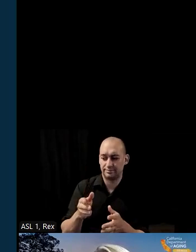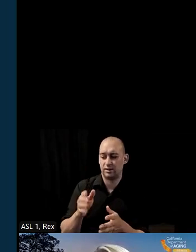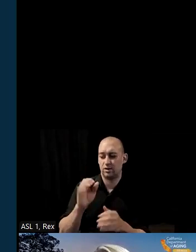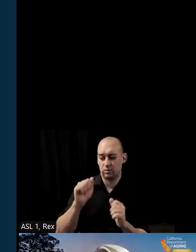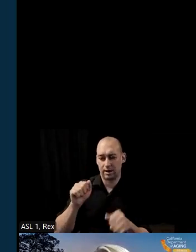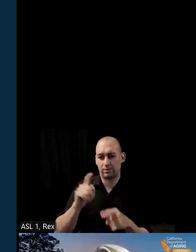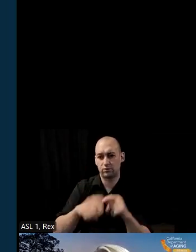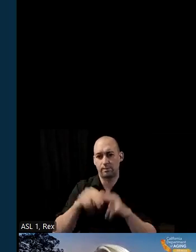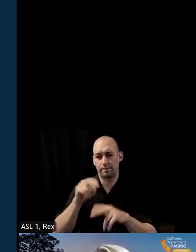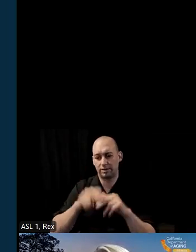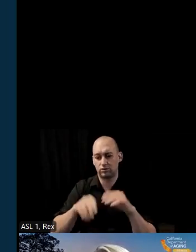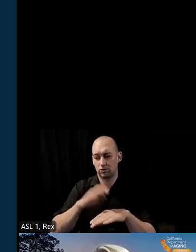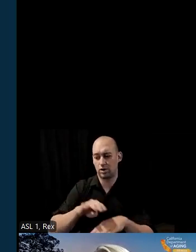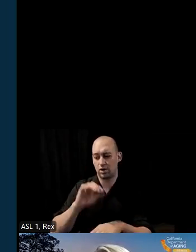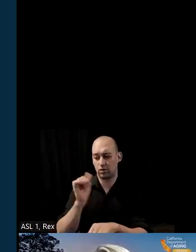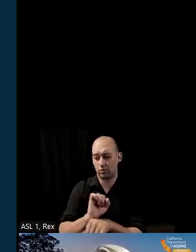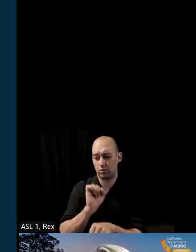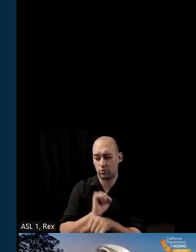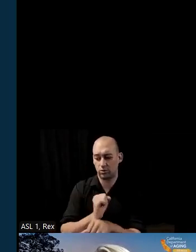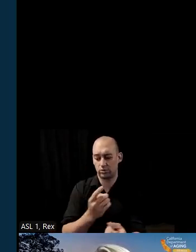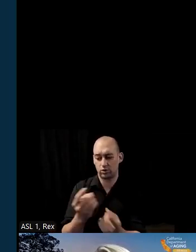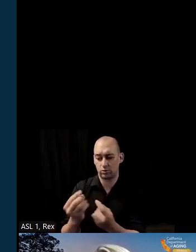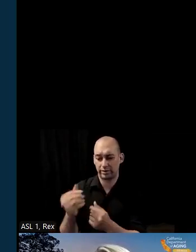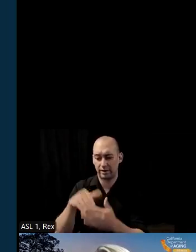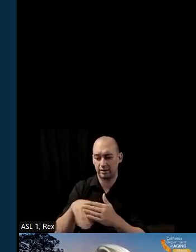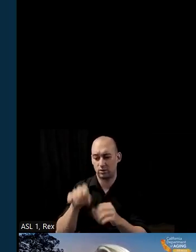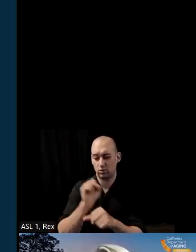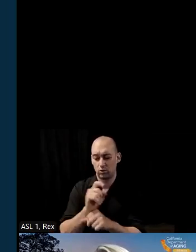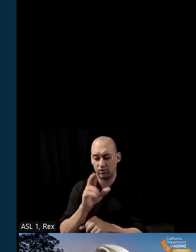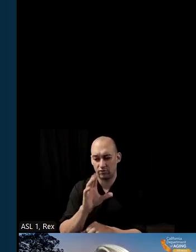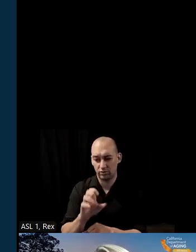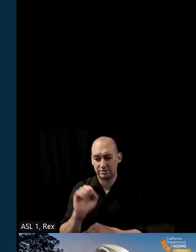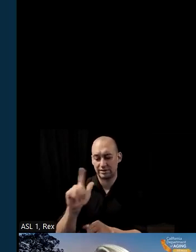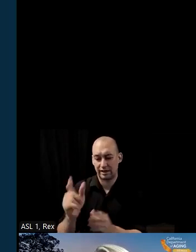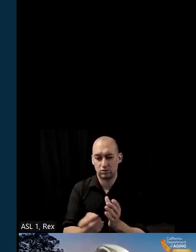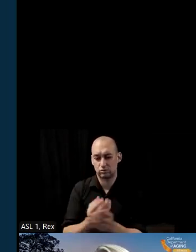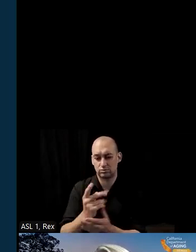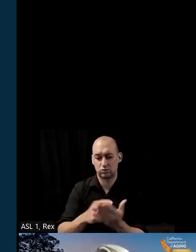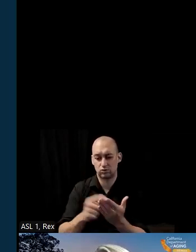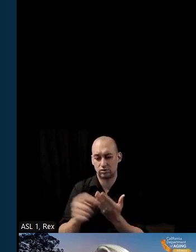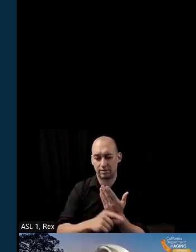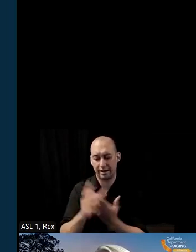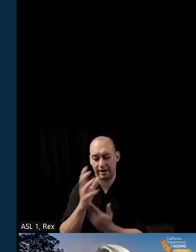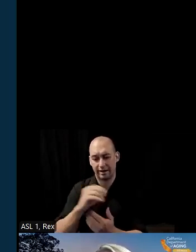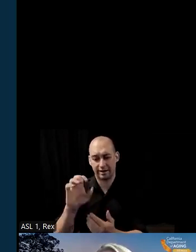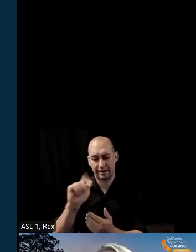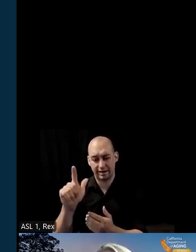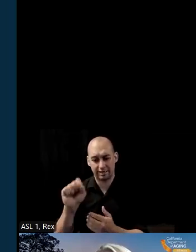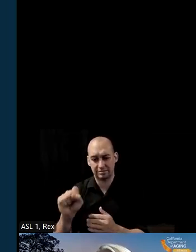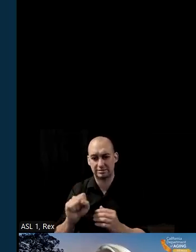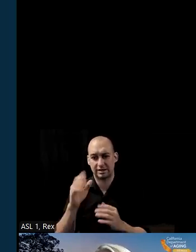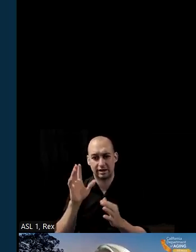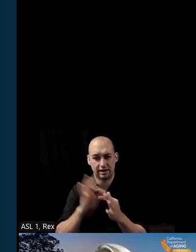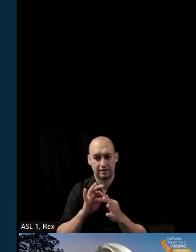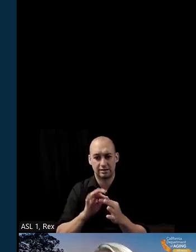our other work that we're doing, both in the workforce with our CalGrows program, but also through CALS Connect. And I'm going to tell you just high level what